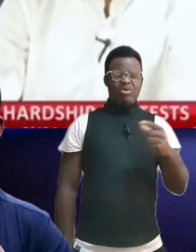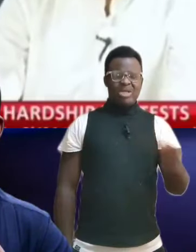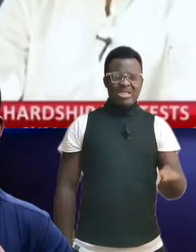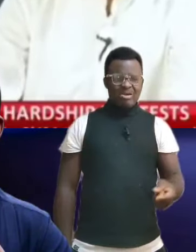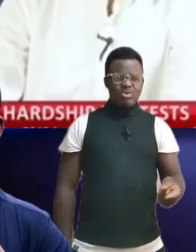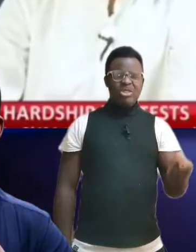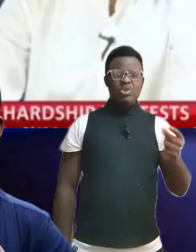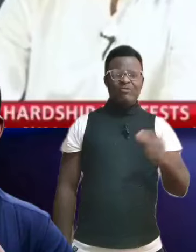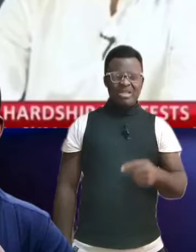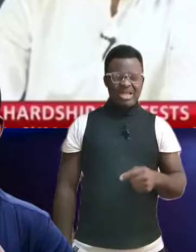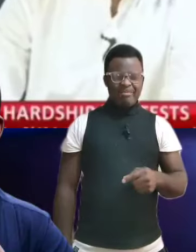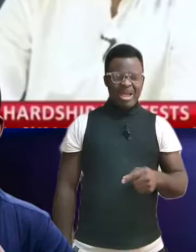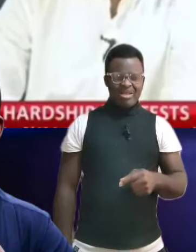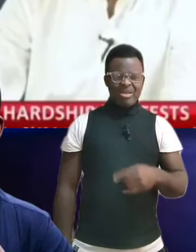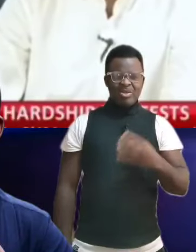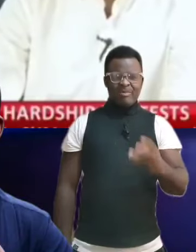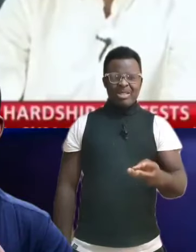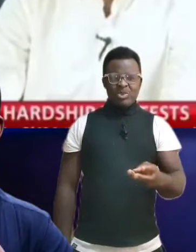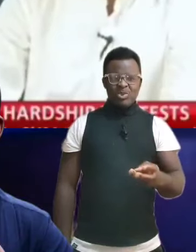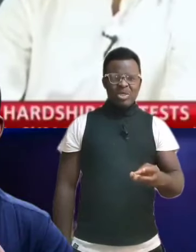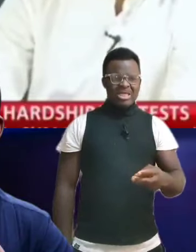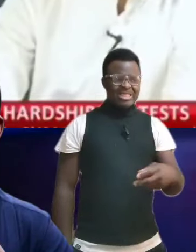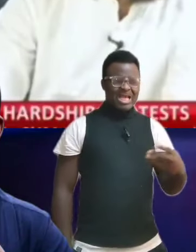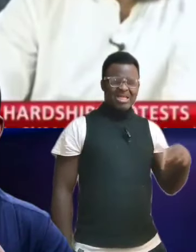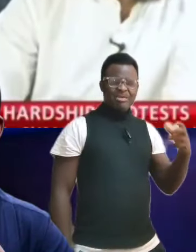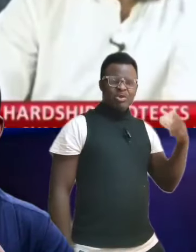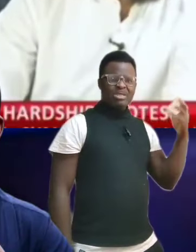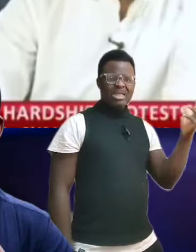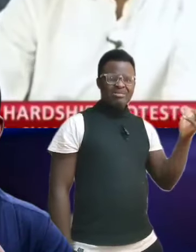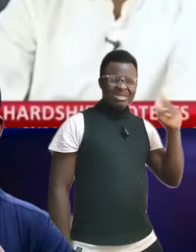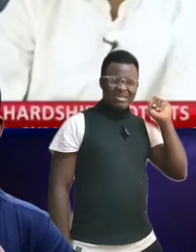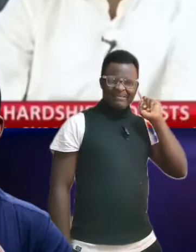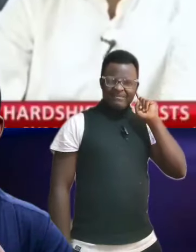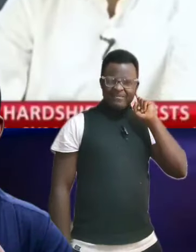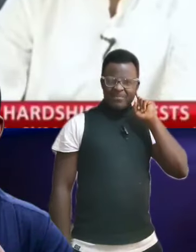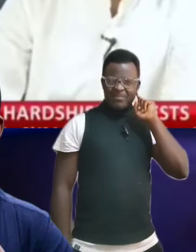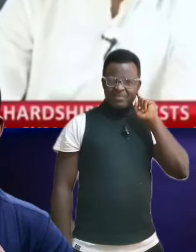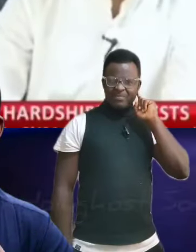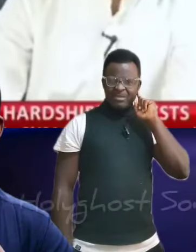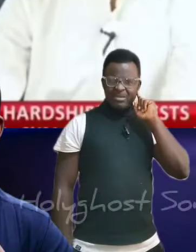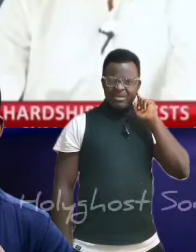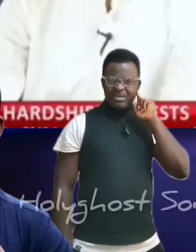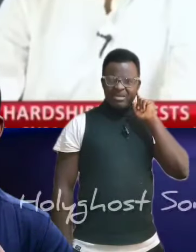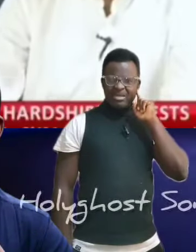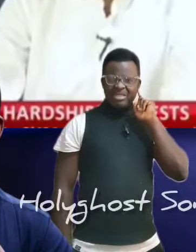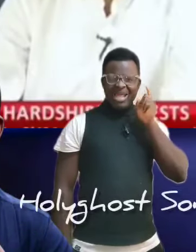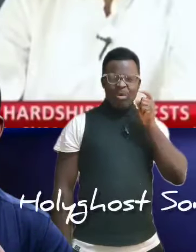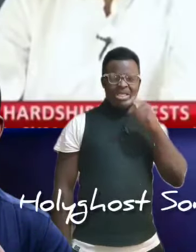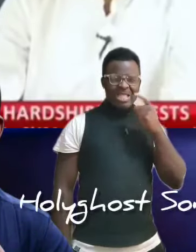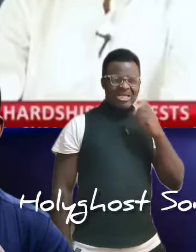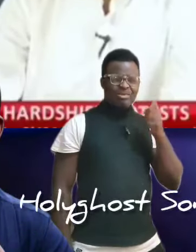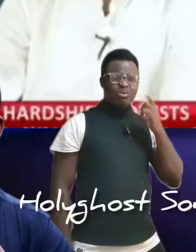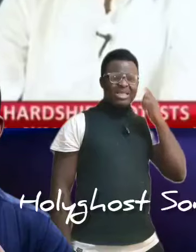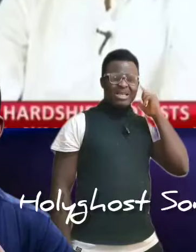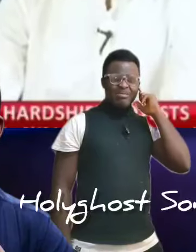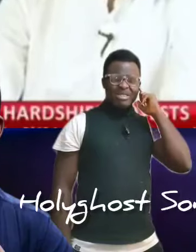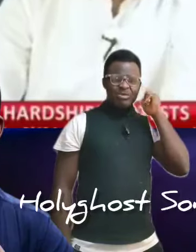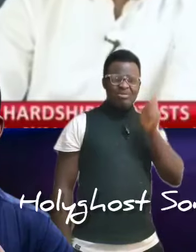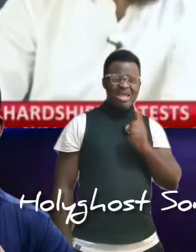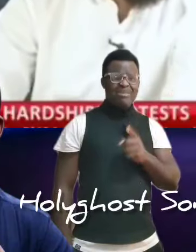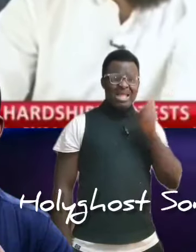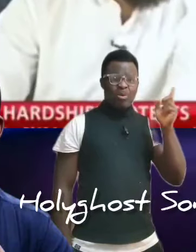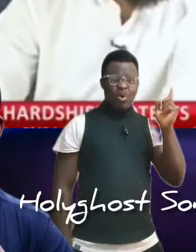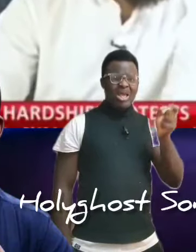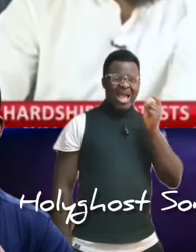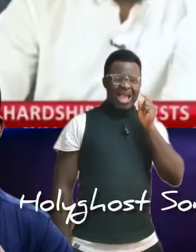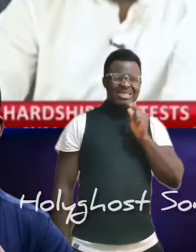making bad economic policies back to back. And you are telling people that people cannot protest, that protest is now